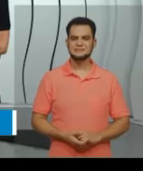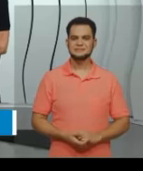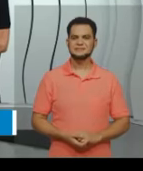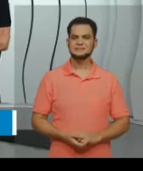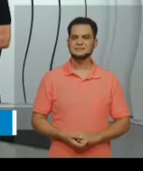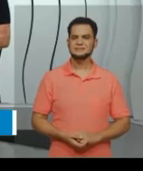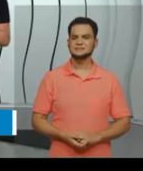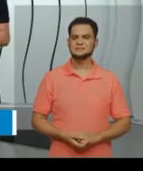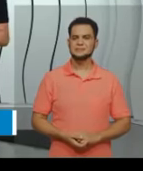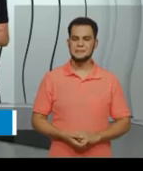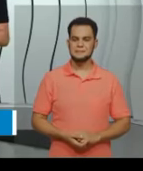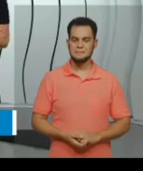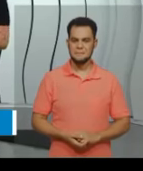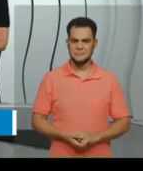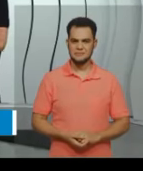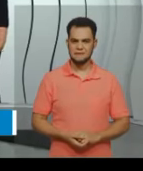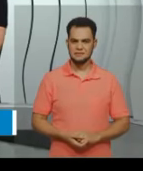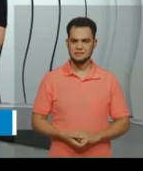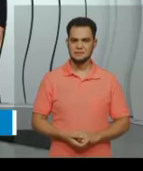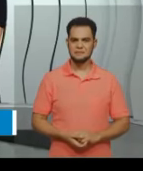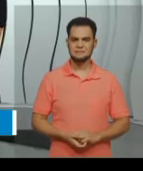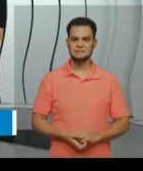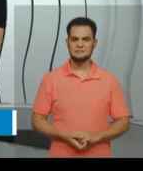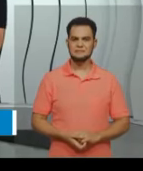Here are some tips to